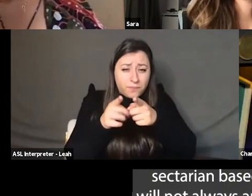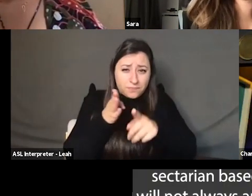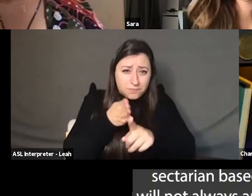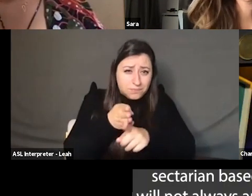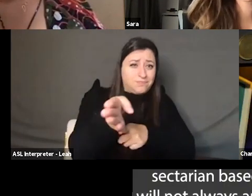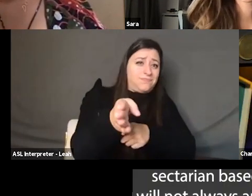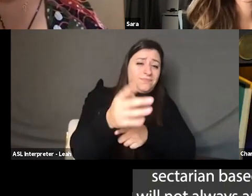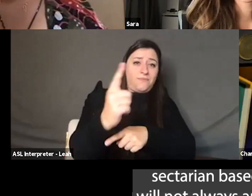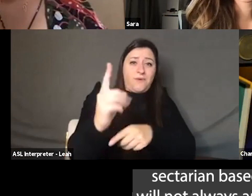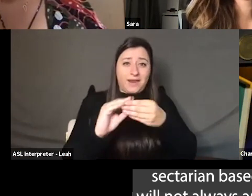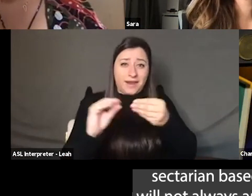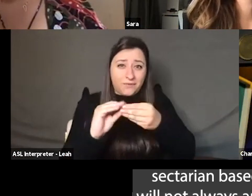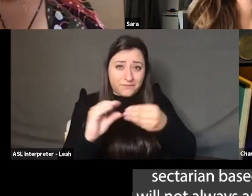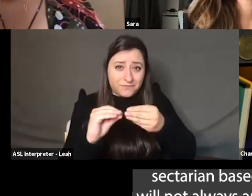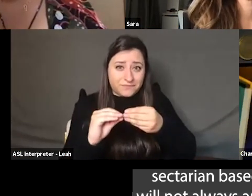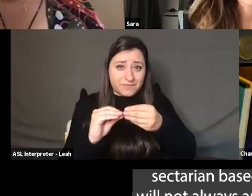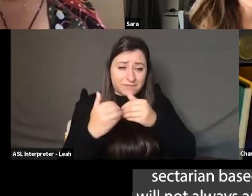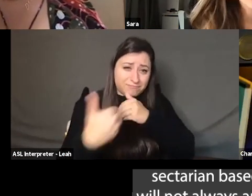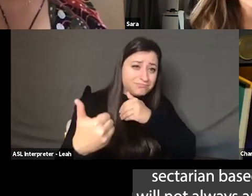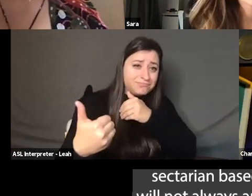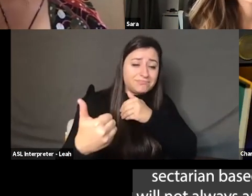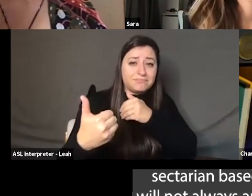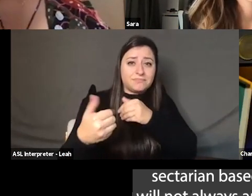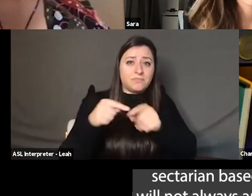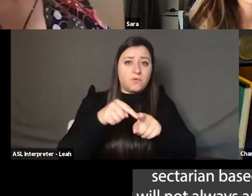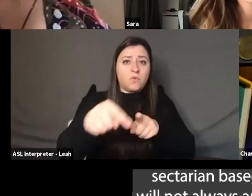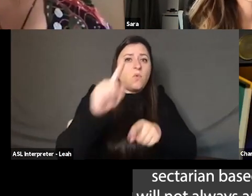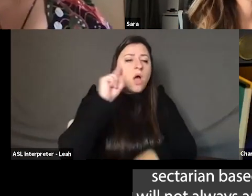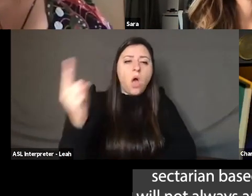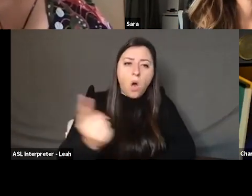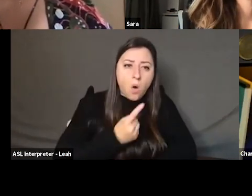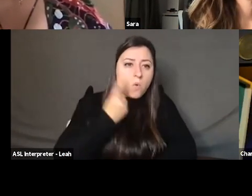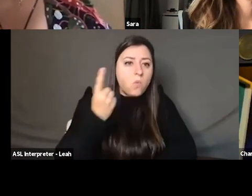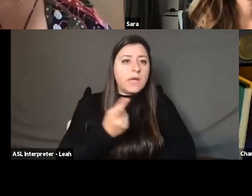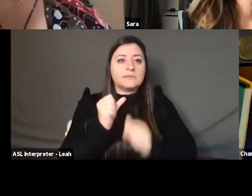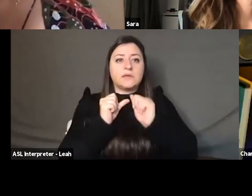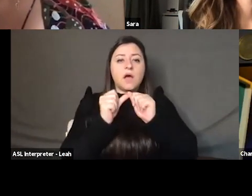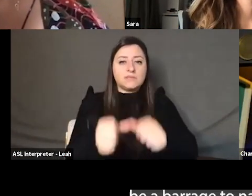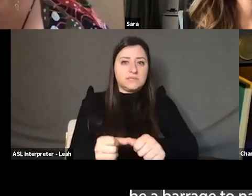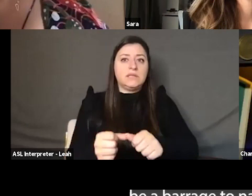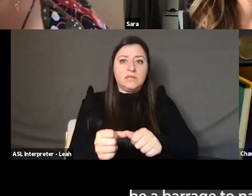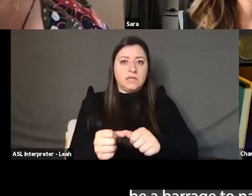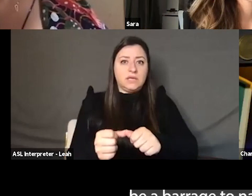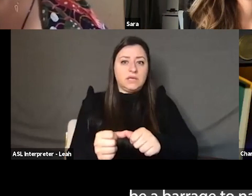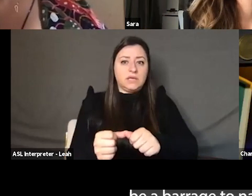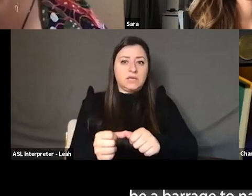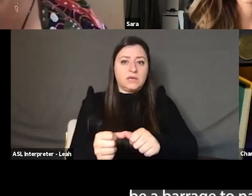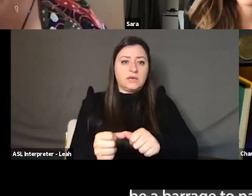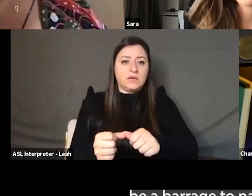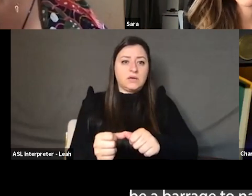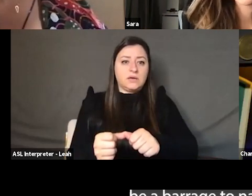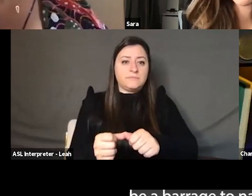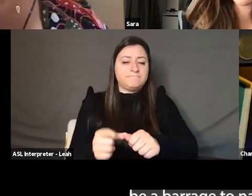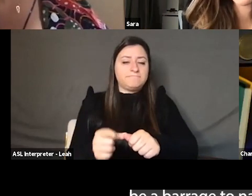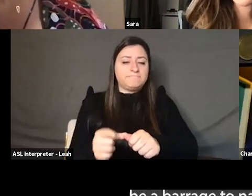sectarian-based narrative will always and constantly be a